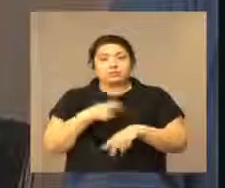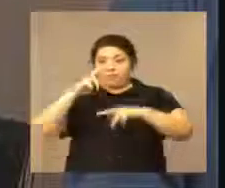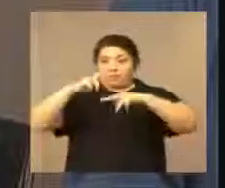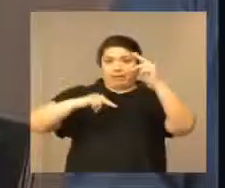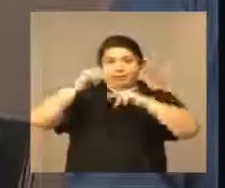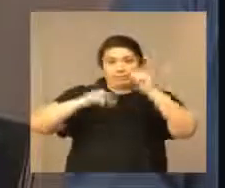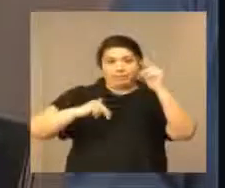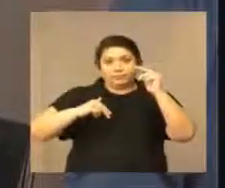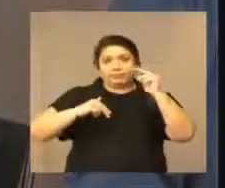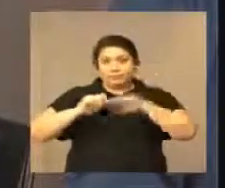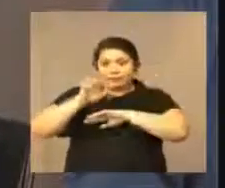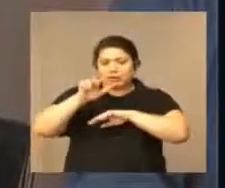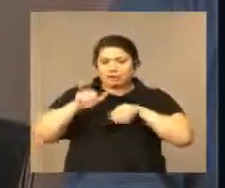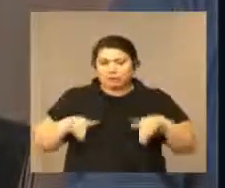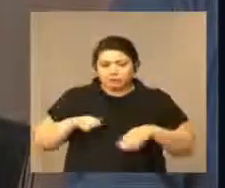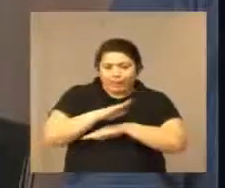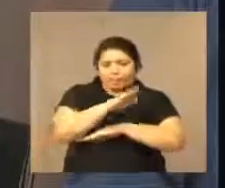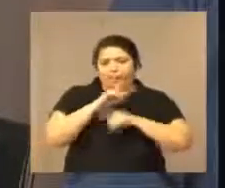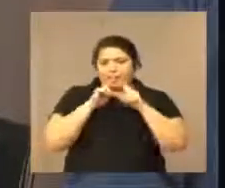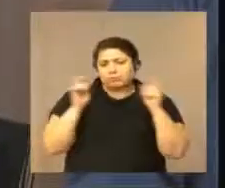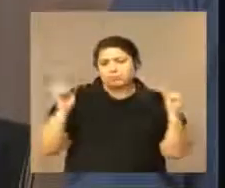environment to be accessible,